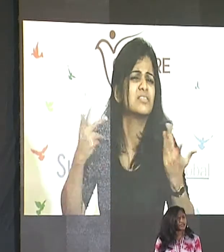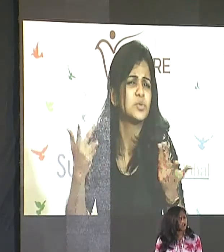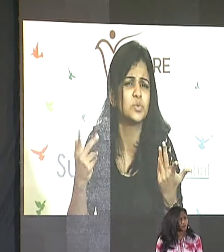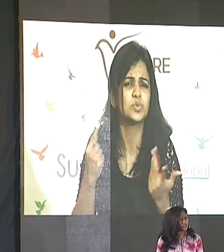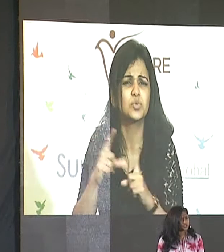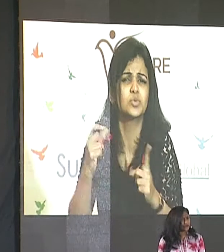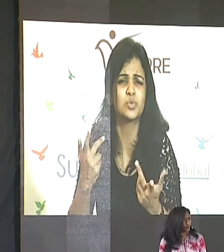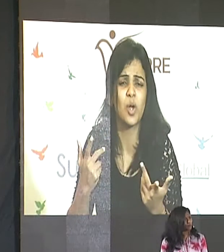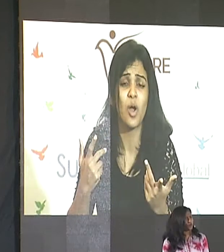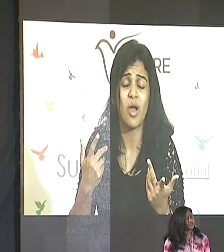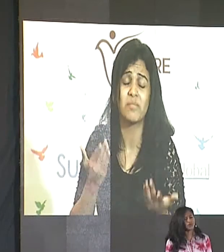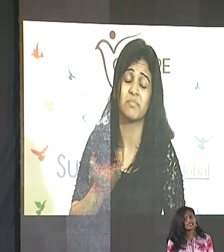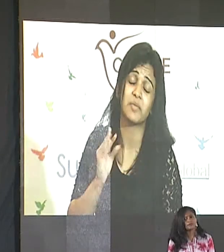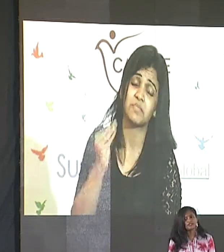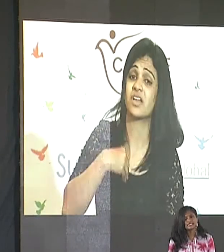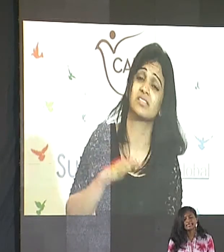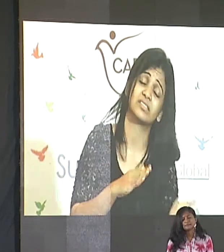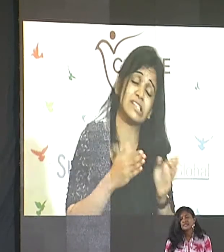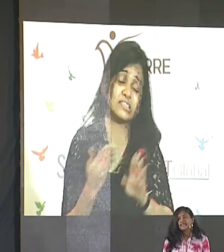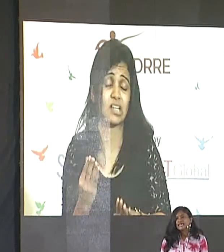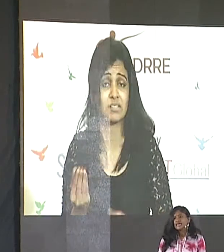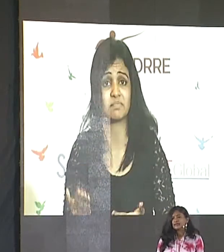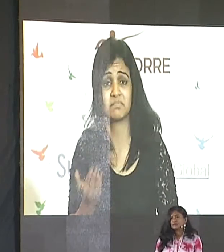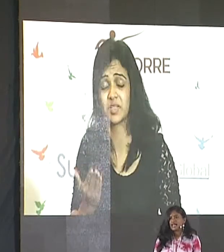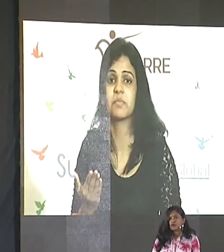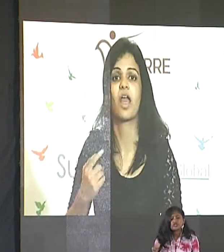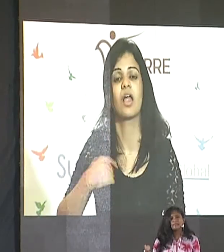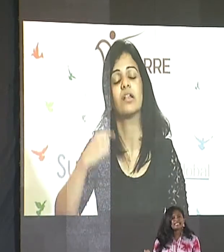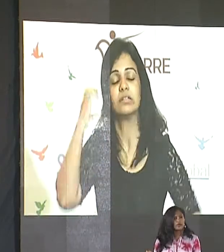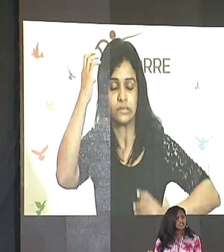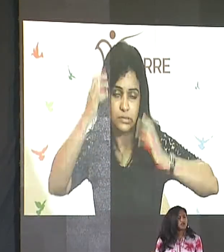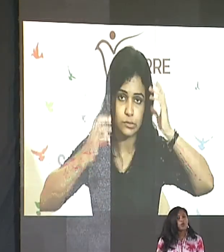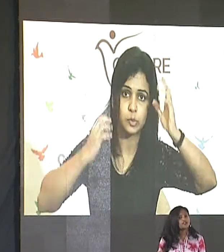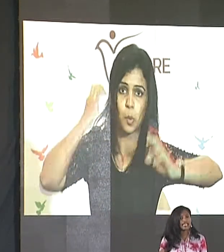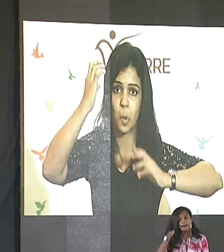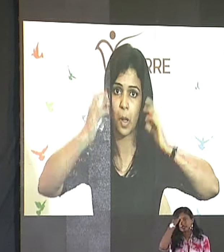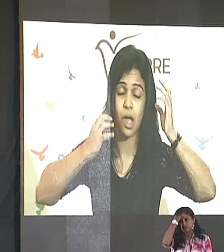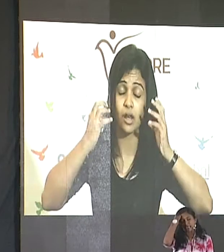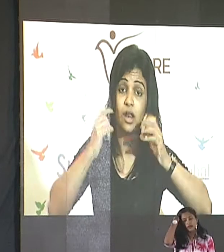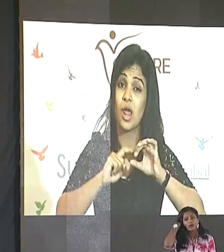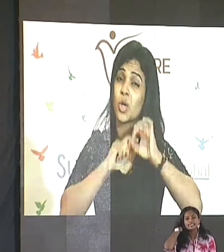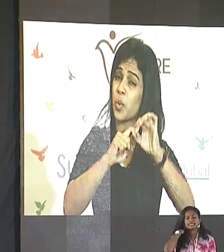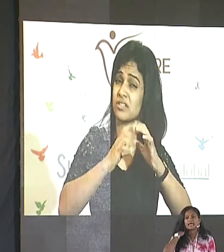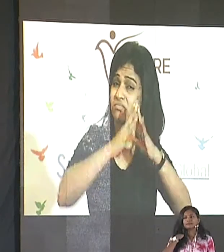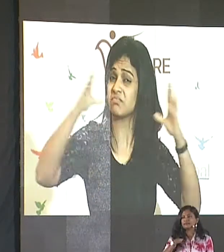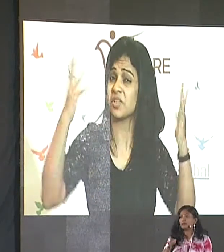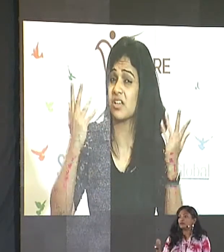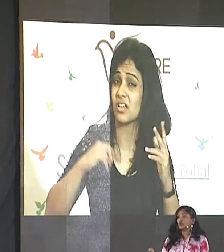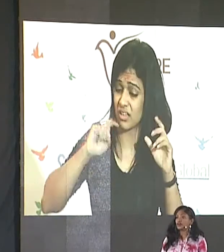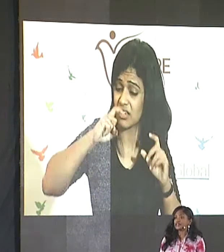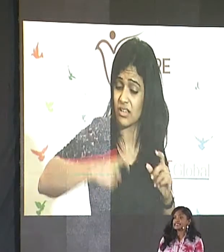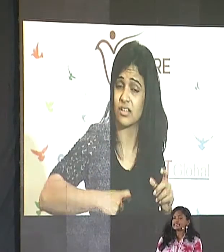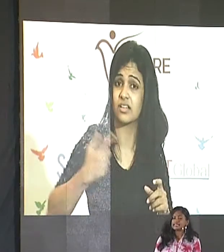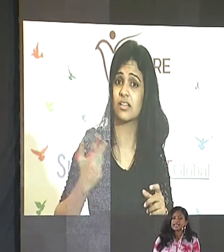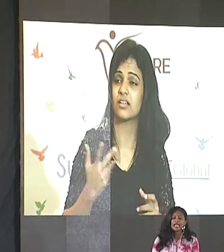be a better option than what I'm going through at this point in time? And also the biggest question, what really happens to me once my mom no